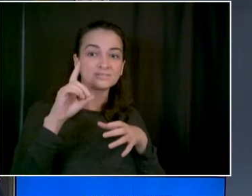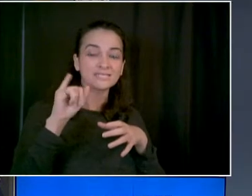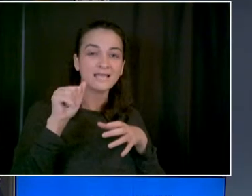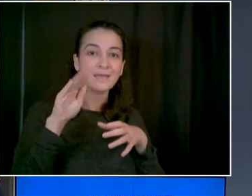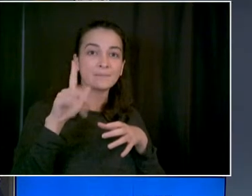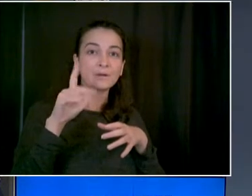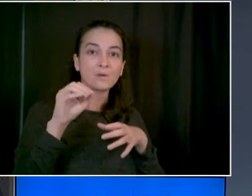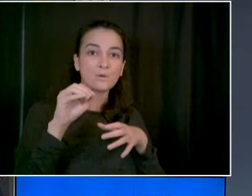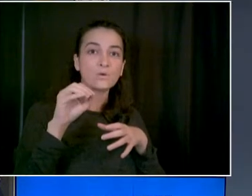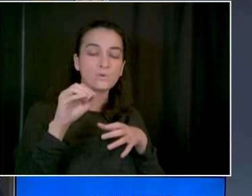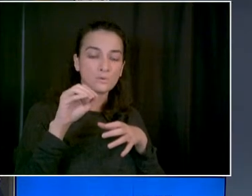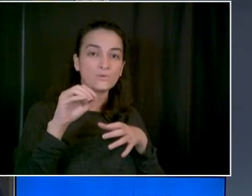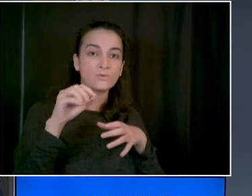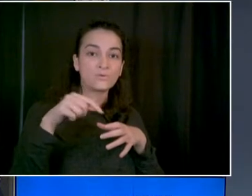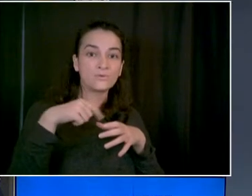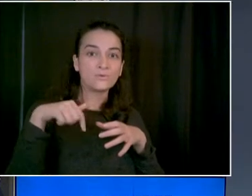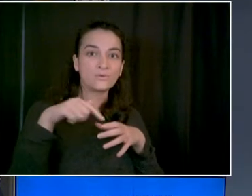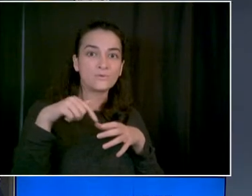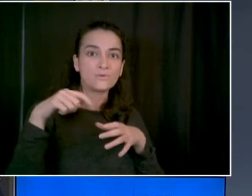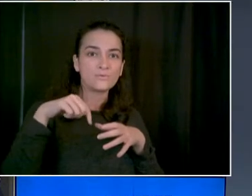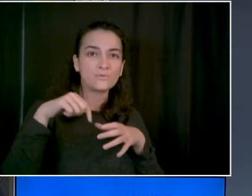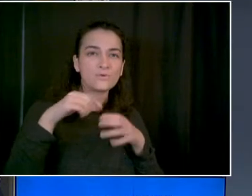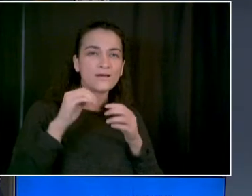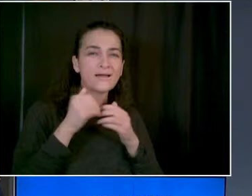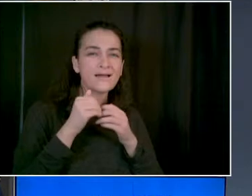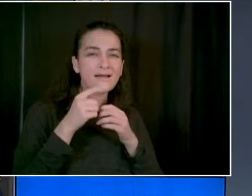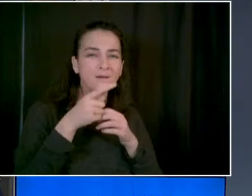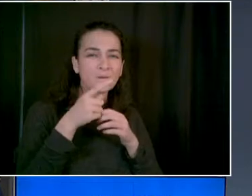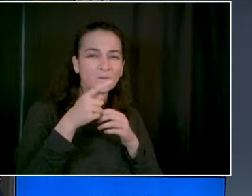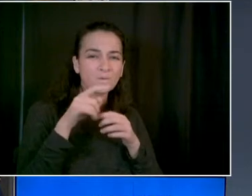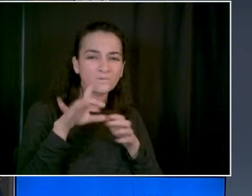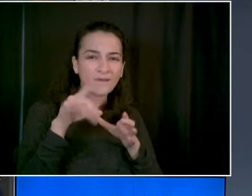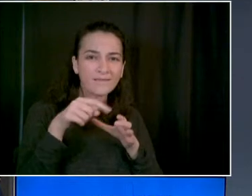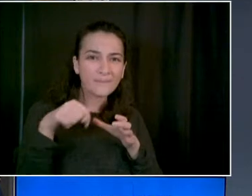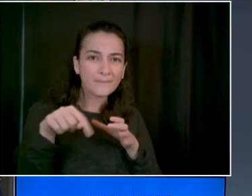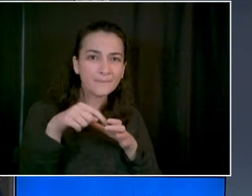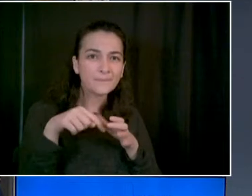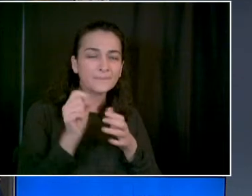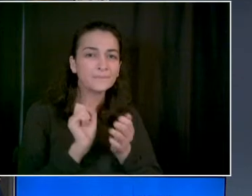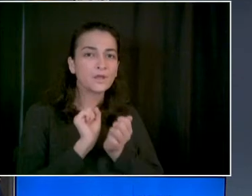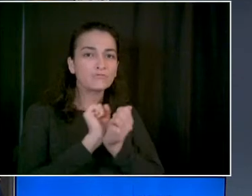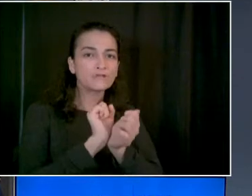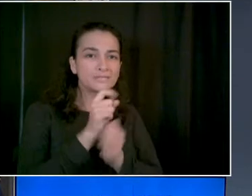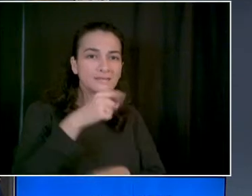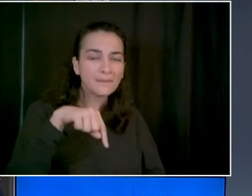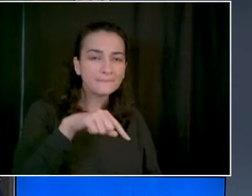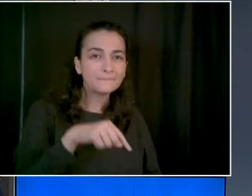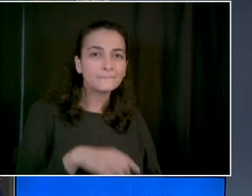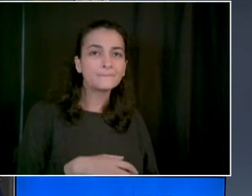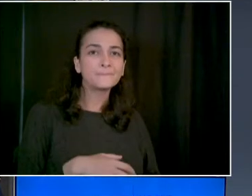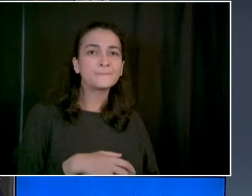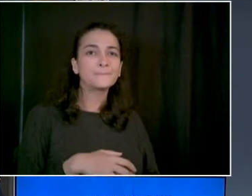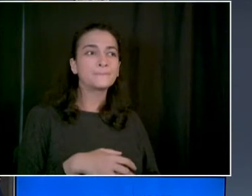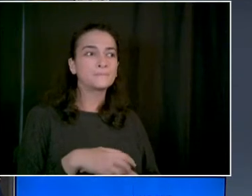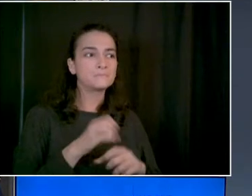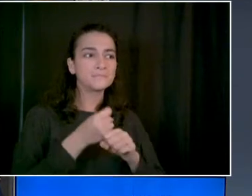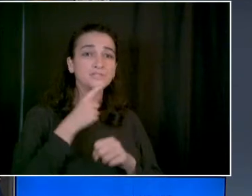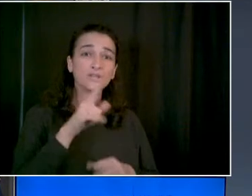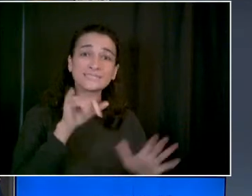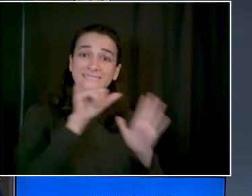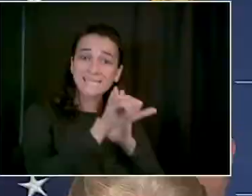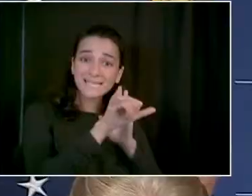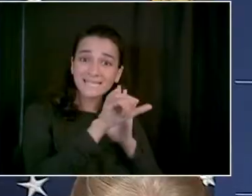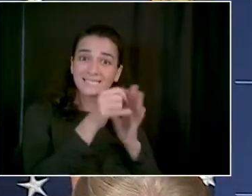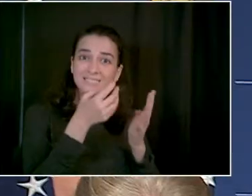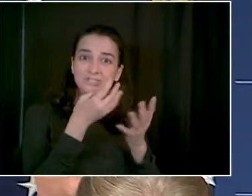on the street again and again and again, to go after people in Times Square, to go after people in Central Park? What can you do? Yeah,